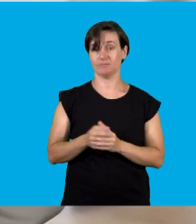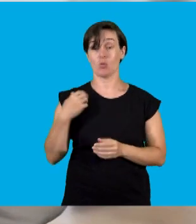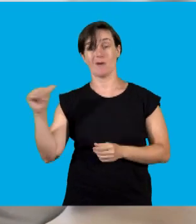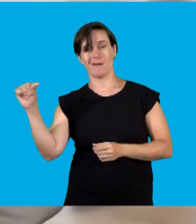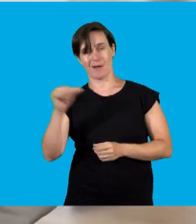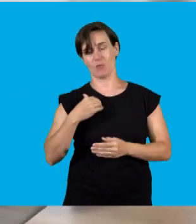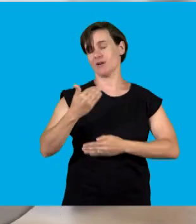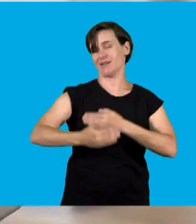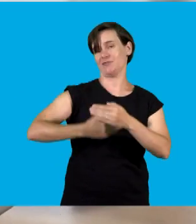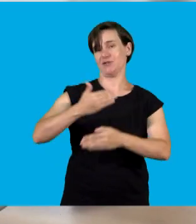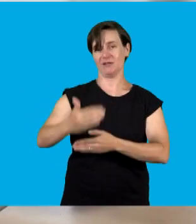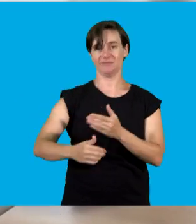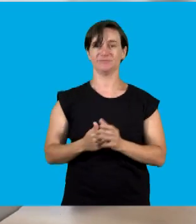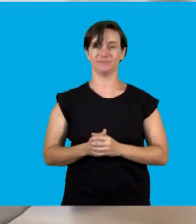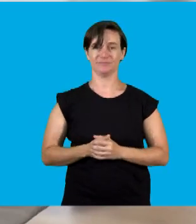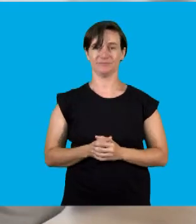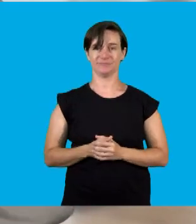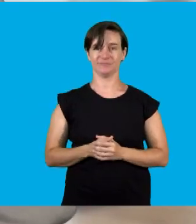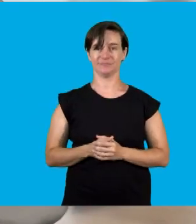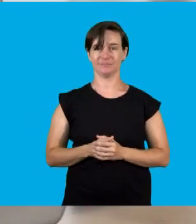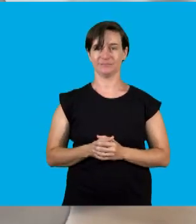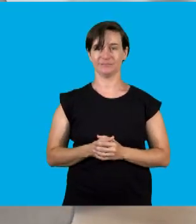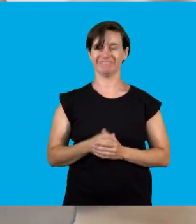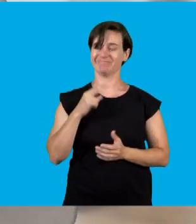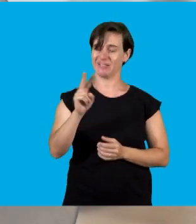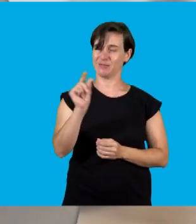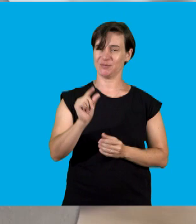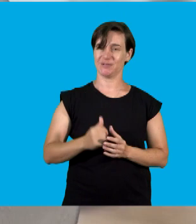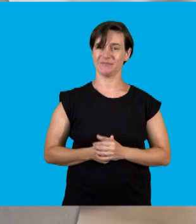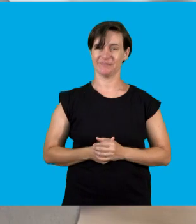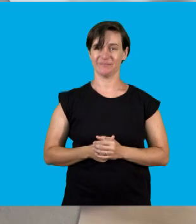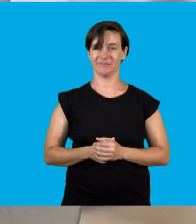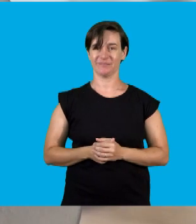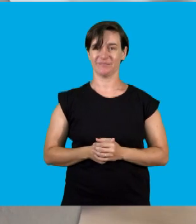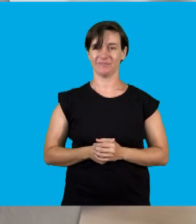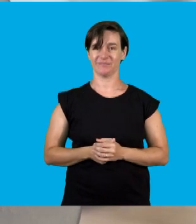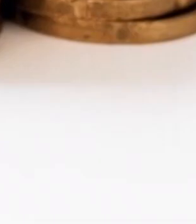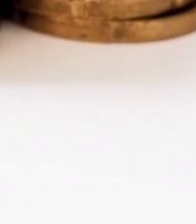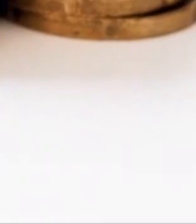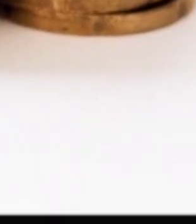break. When we come back, we finish the questions. I'll see you just now.